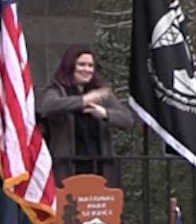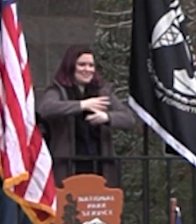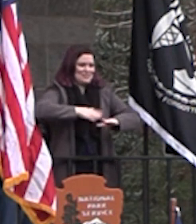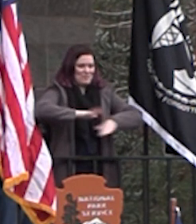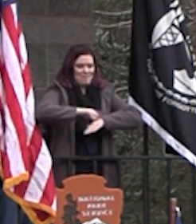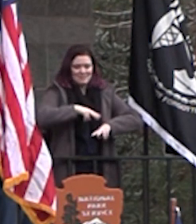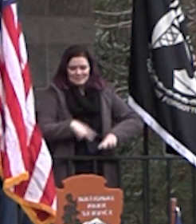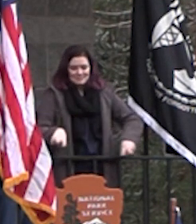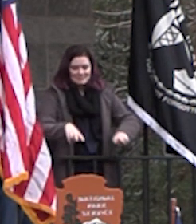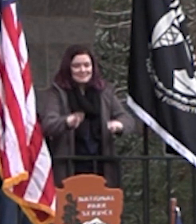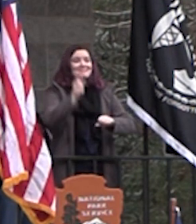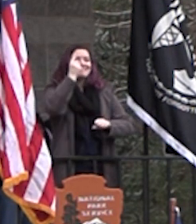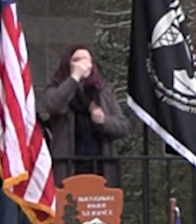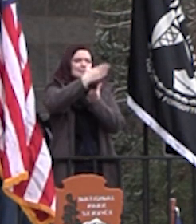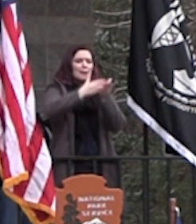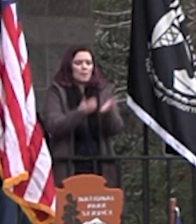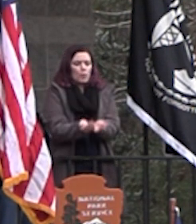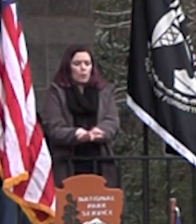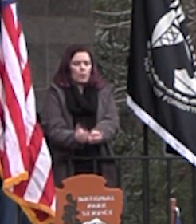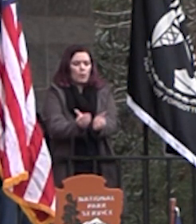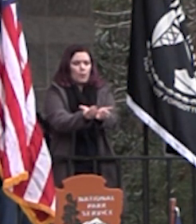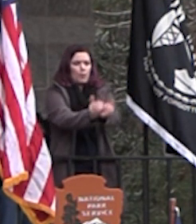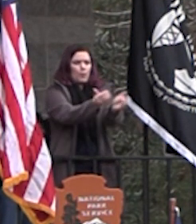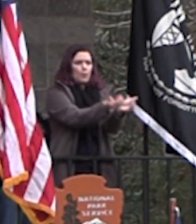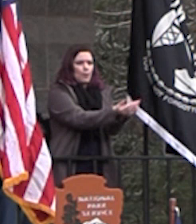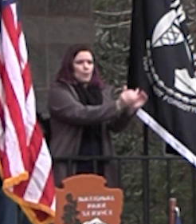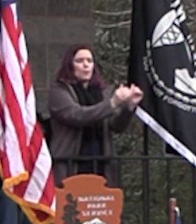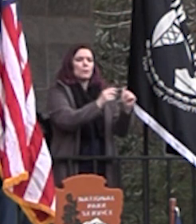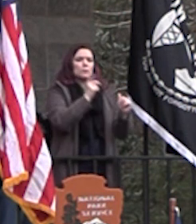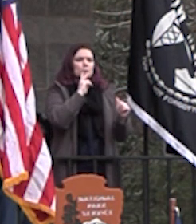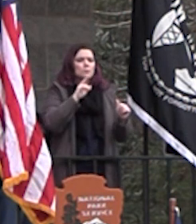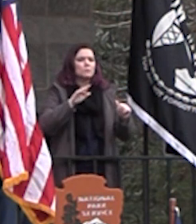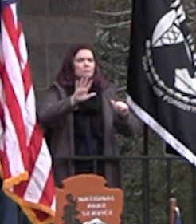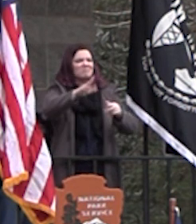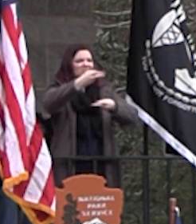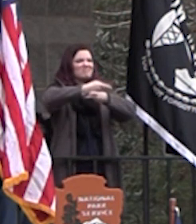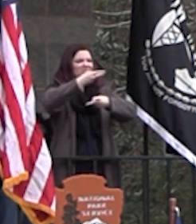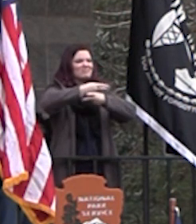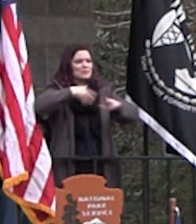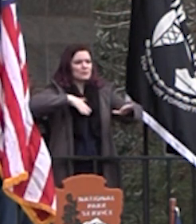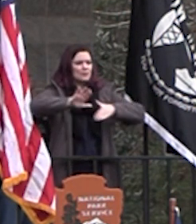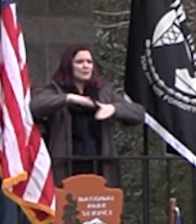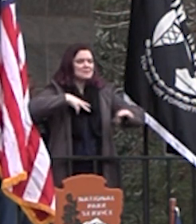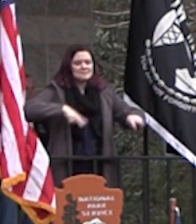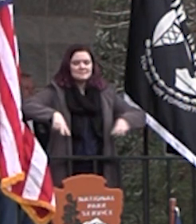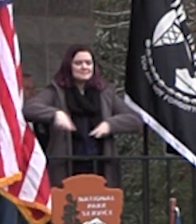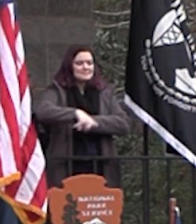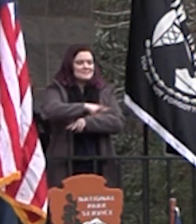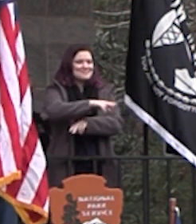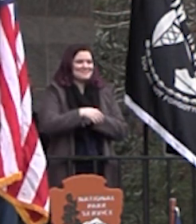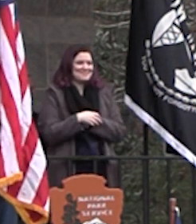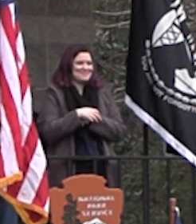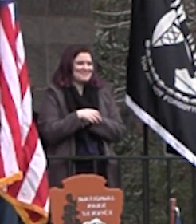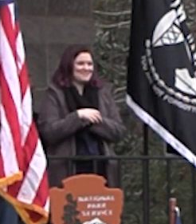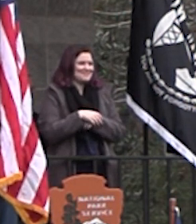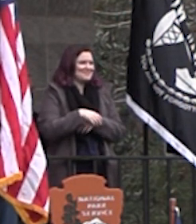There's holes, especially where we put the avenue flags up, so just watch where you're walking. The six